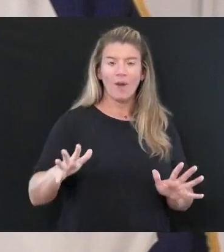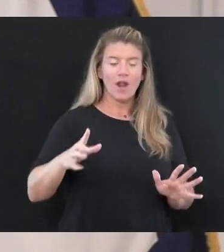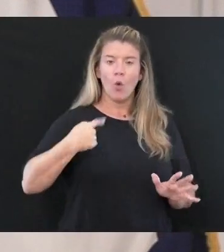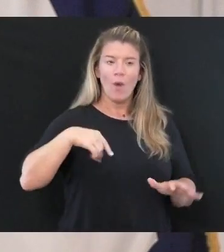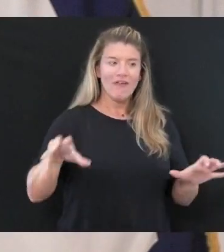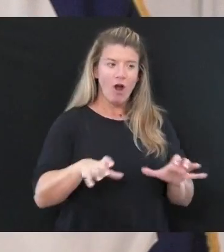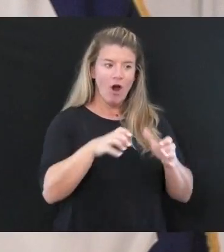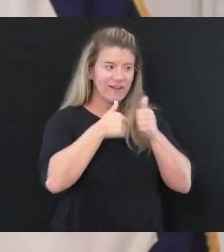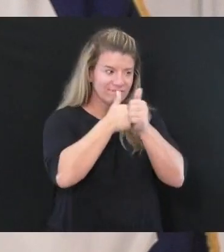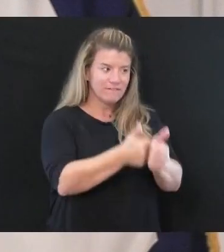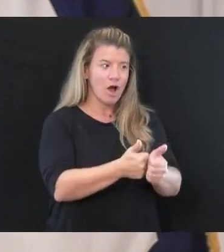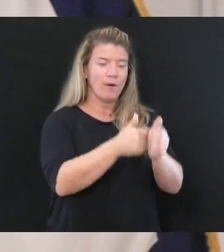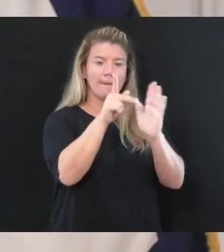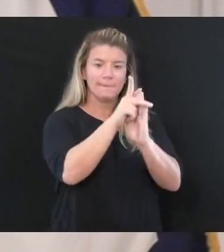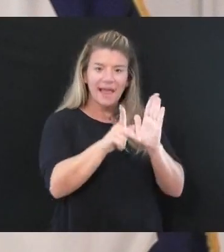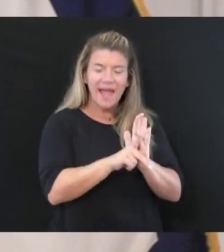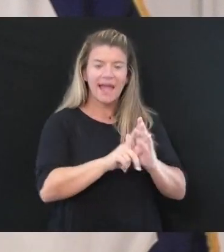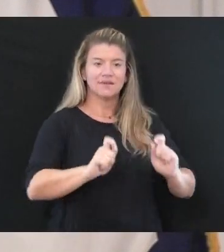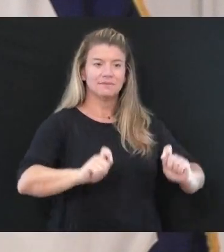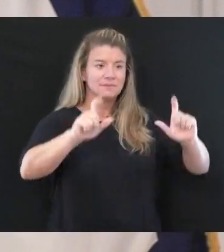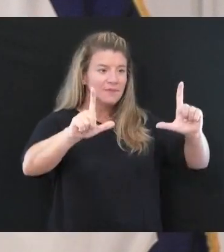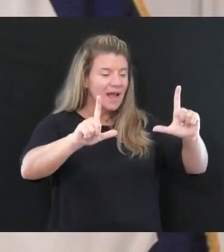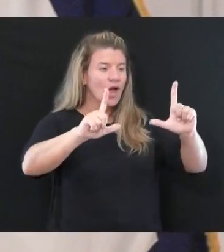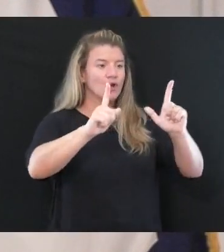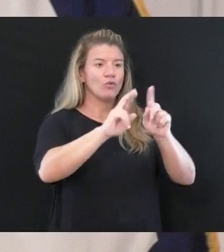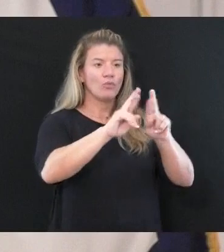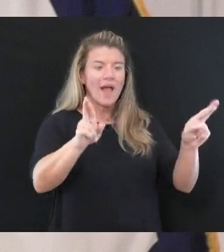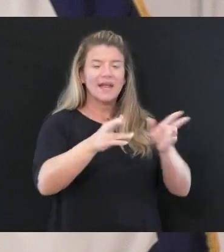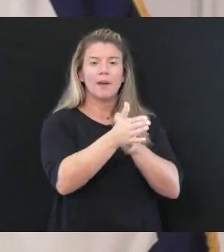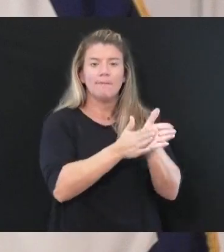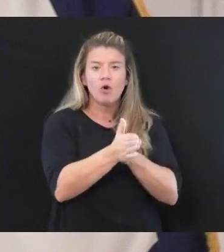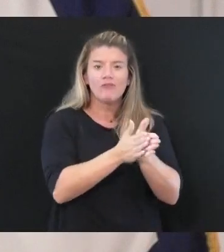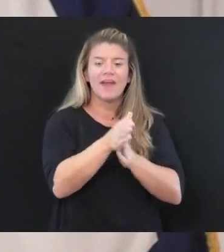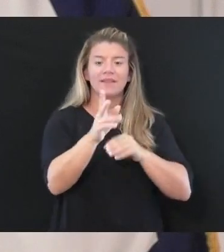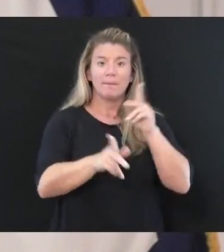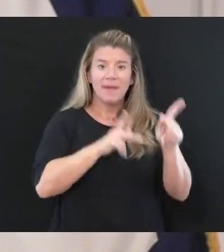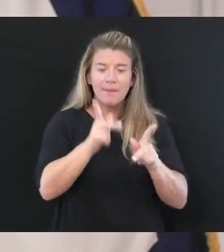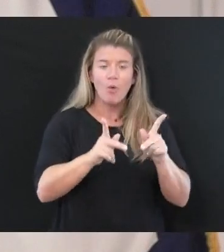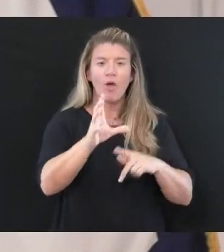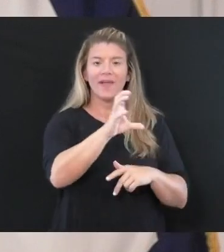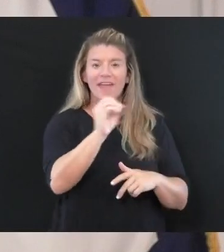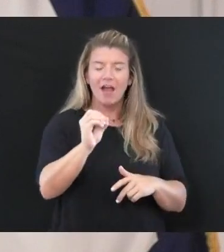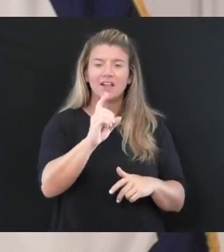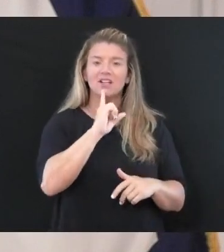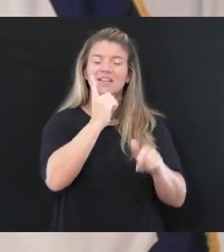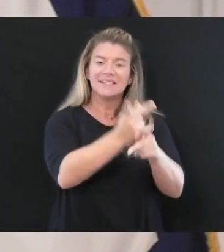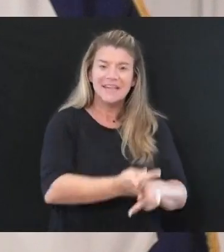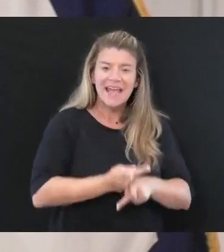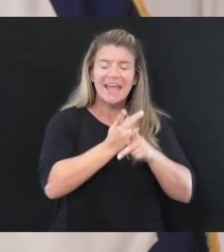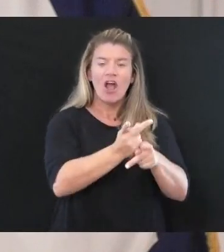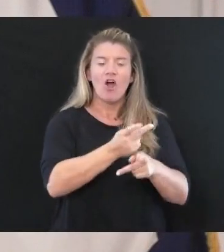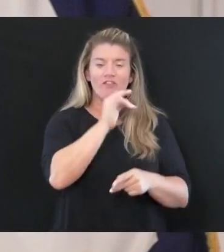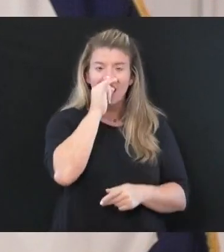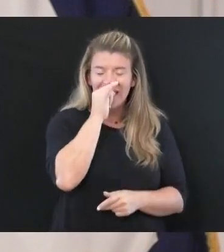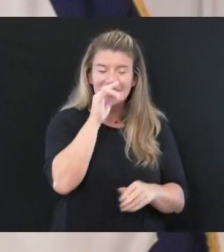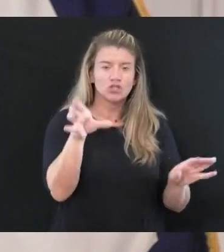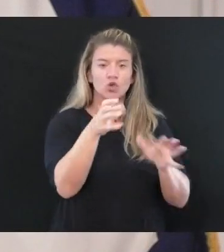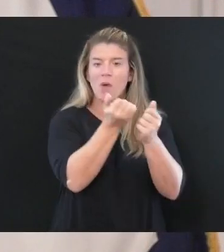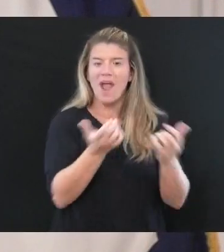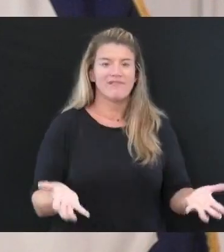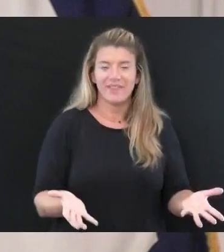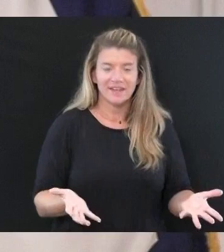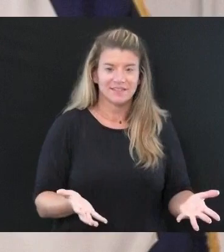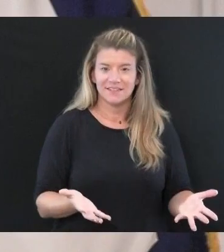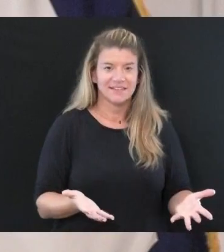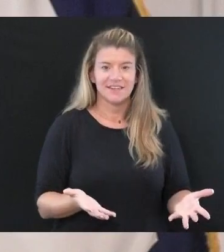that we can motivate our people, motivate our counties, really, and take care of our kids, do everything under the sun, while